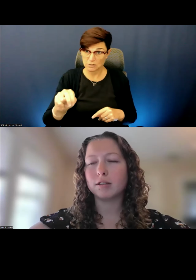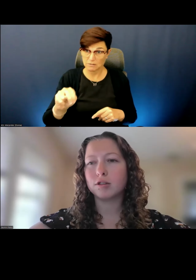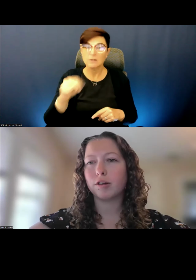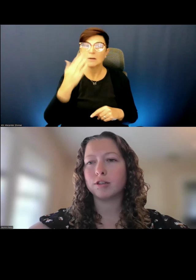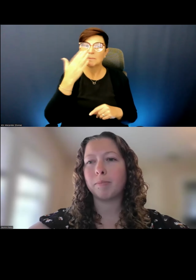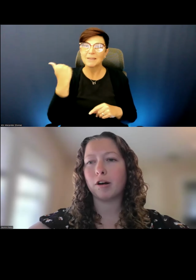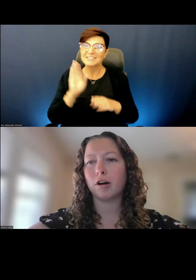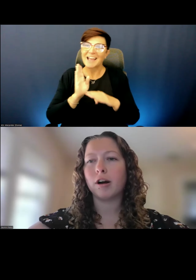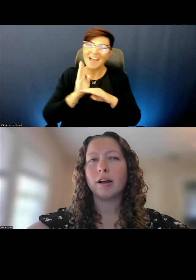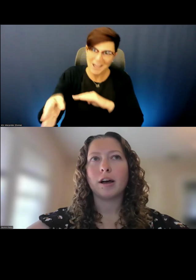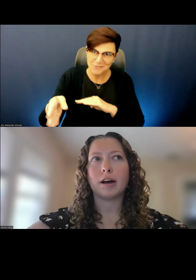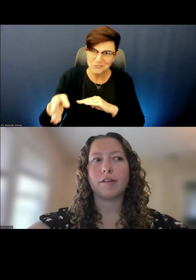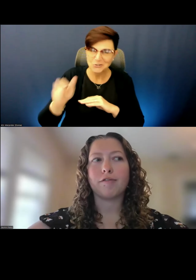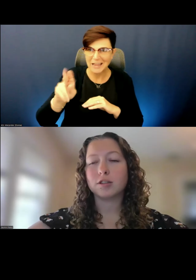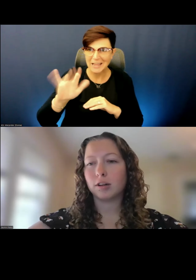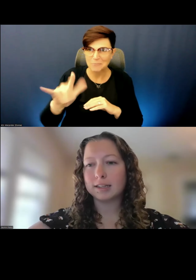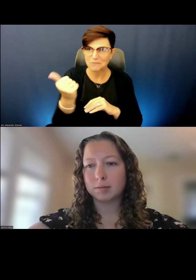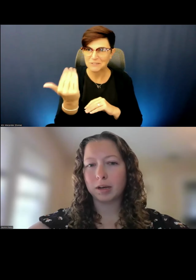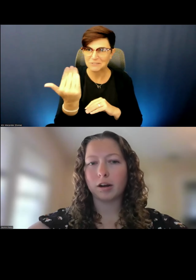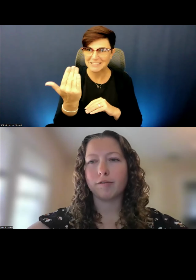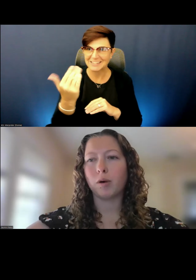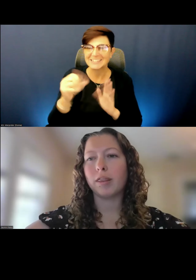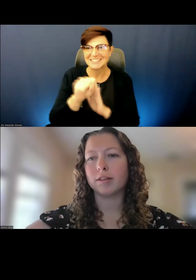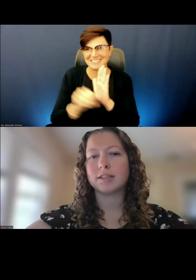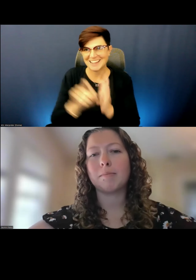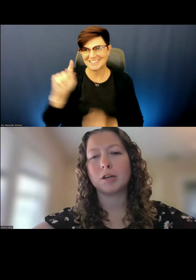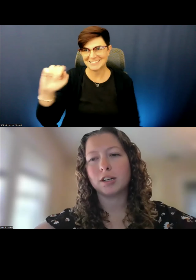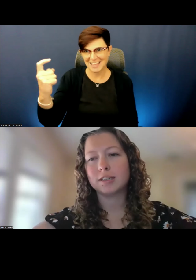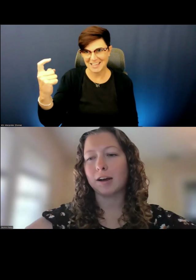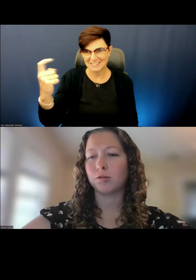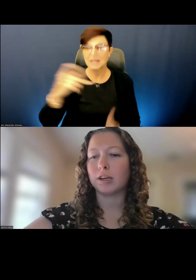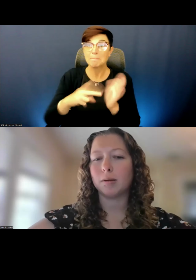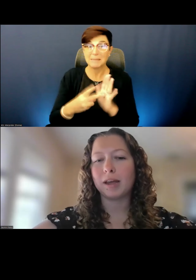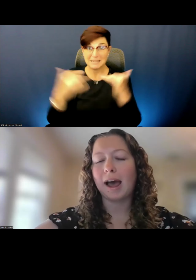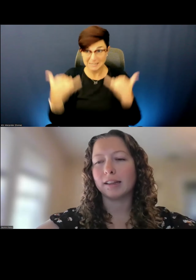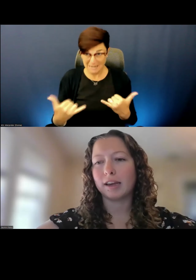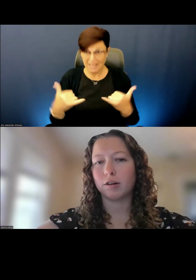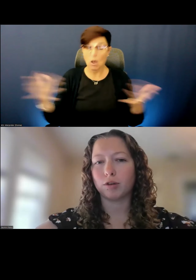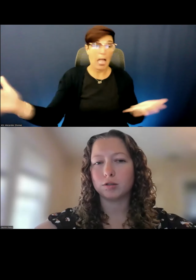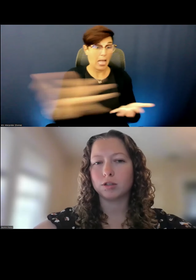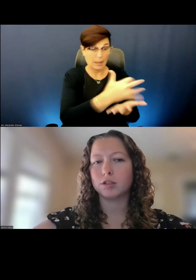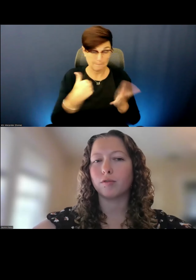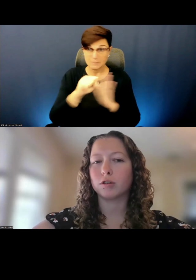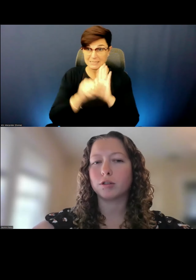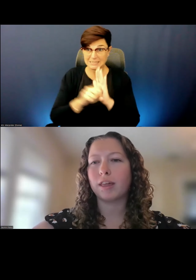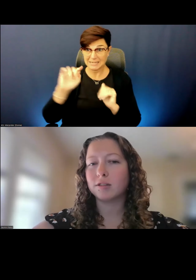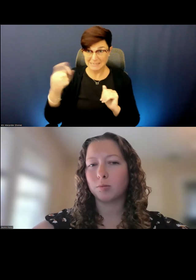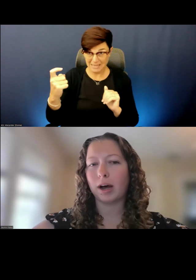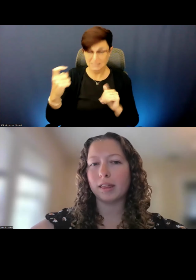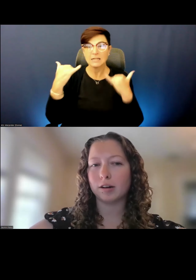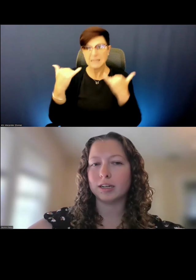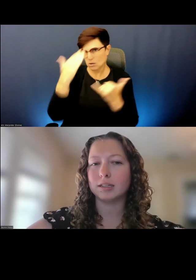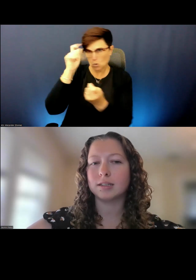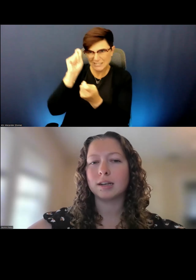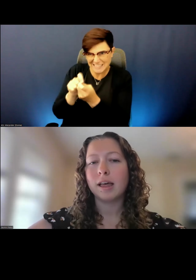come in. So there's a better fiscal estimate of what the state budget is actually going to be allocating resources for. So that's